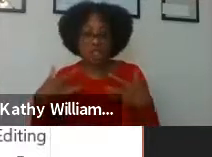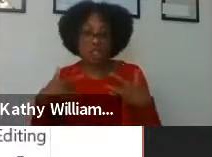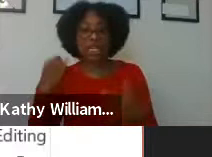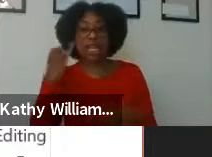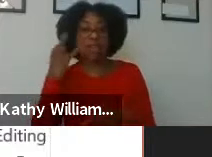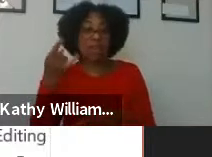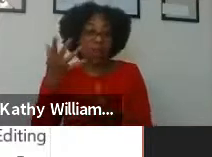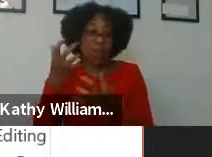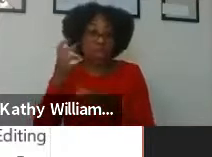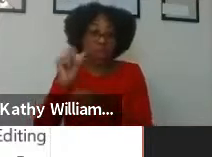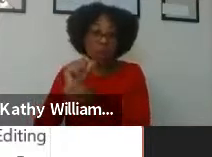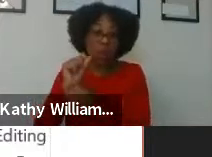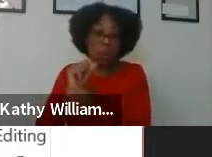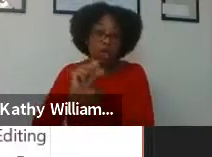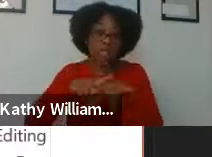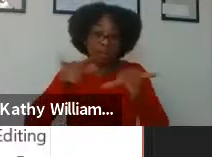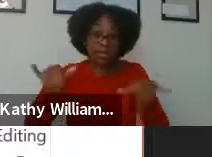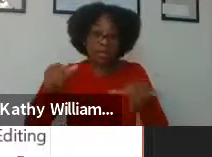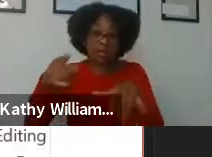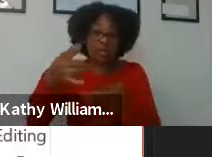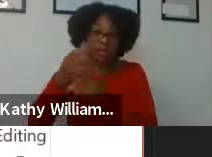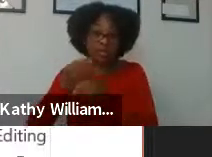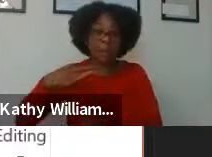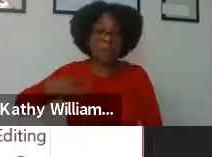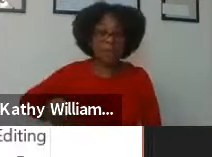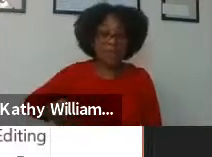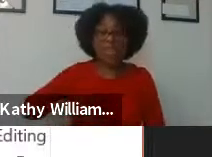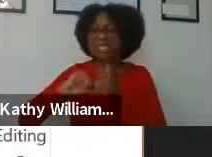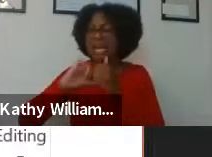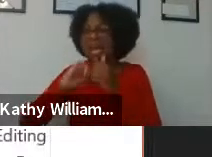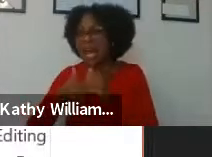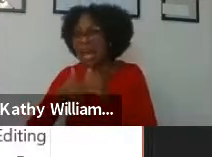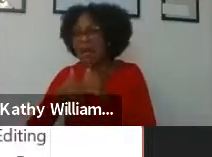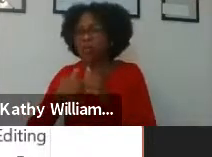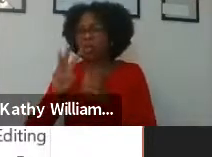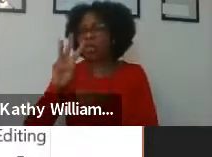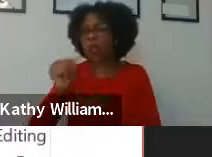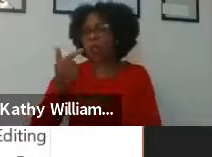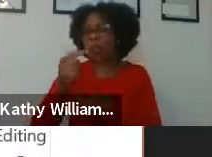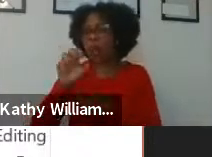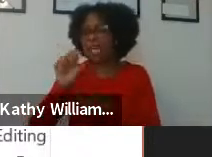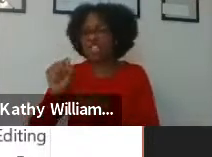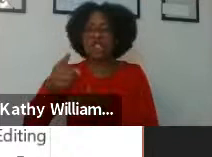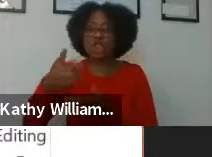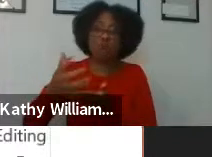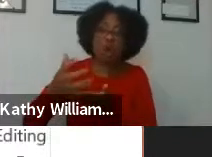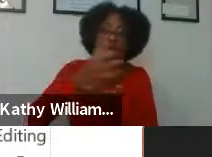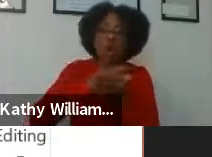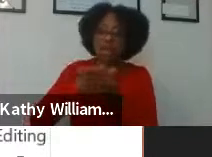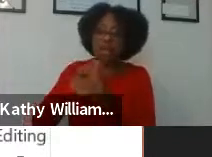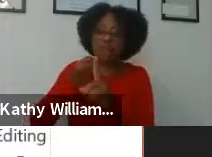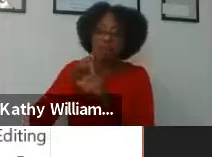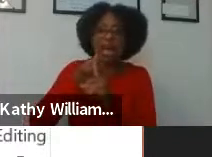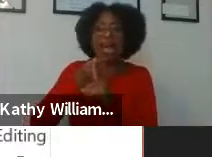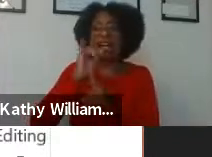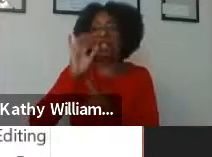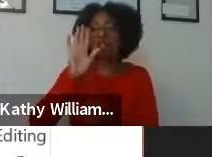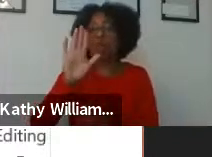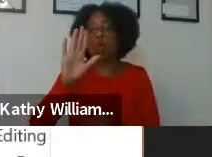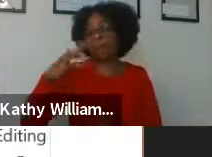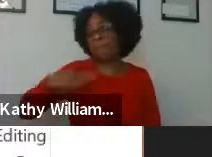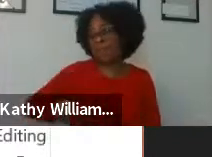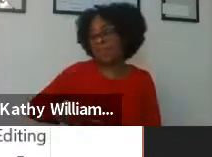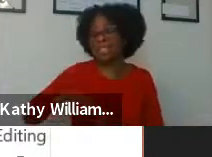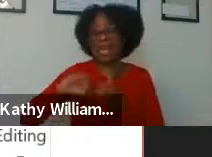work while you're receiving a benefit. How do the wages that you earn impact those benefits? How can you keep your